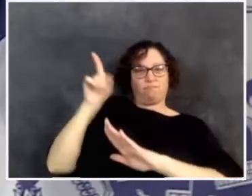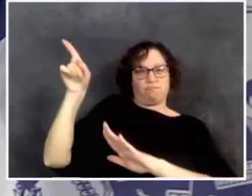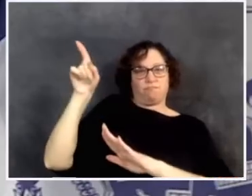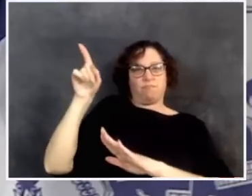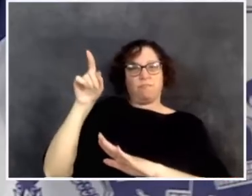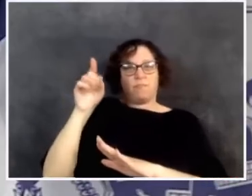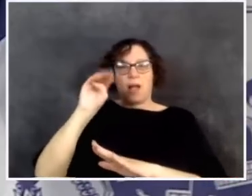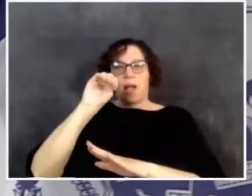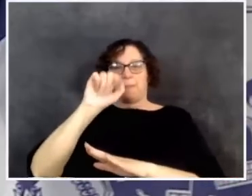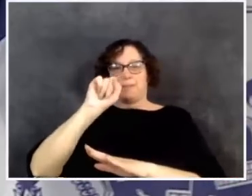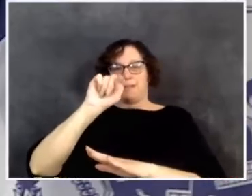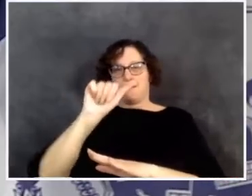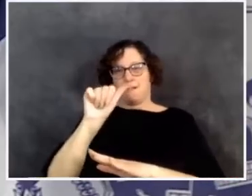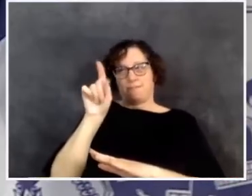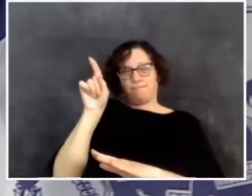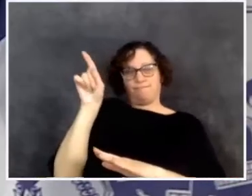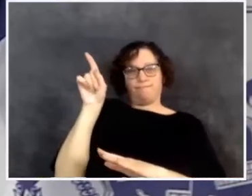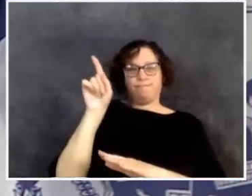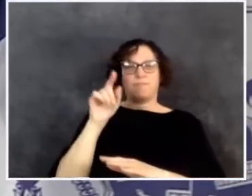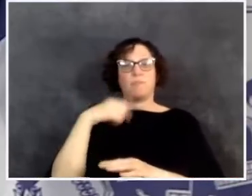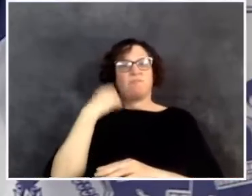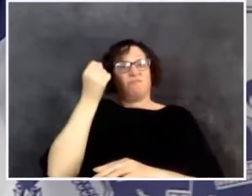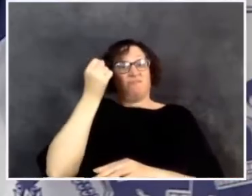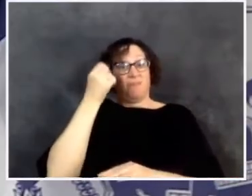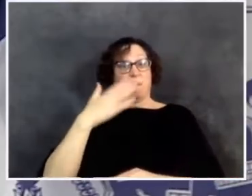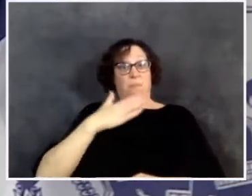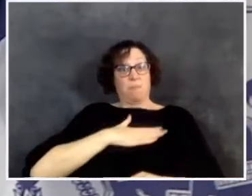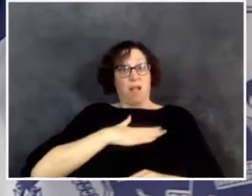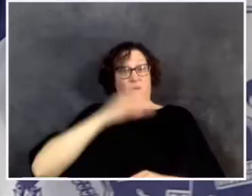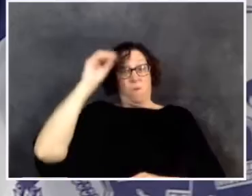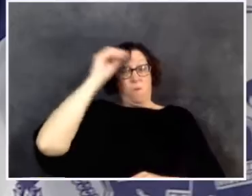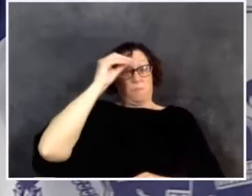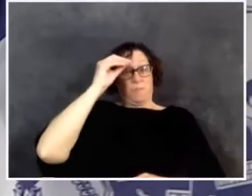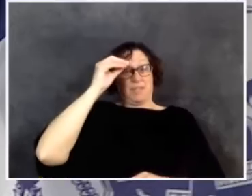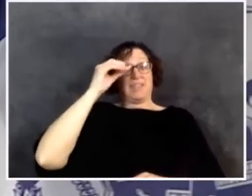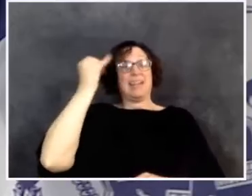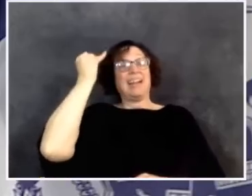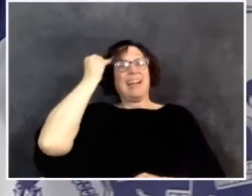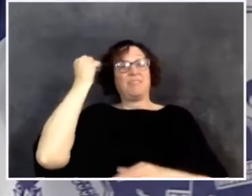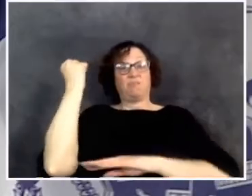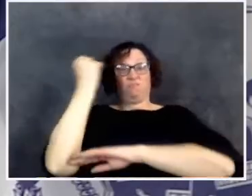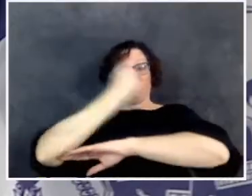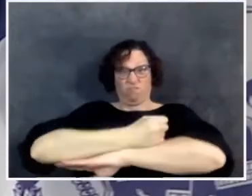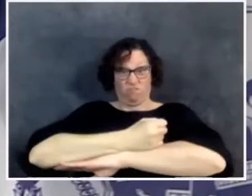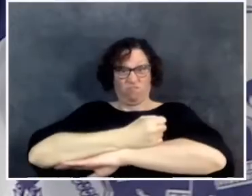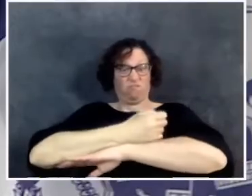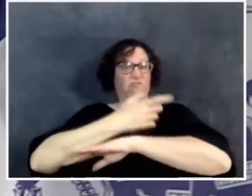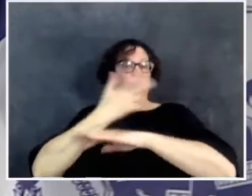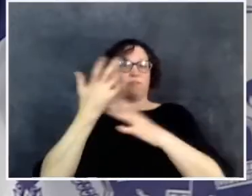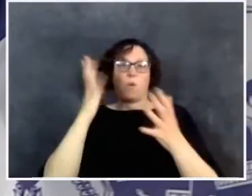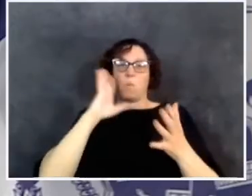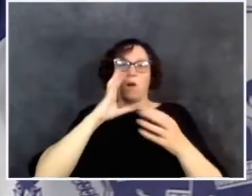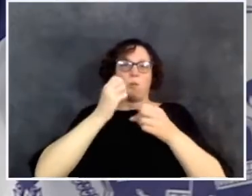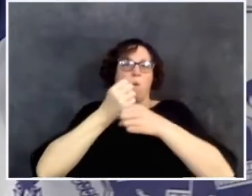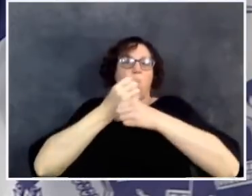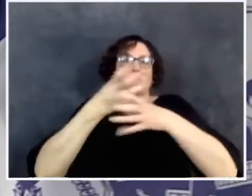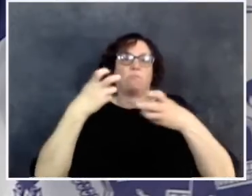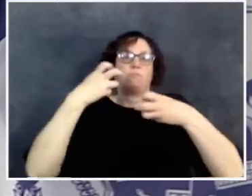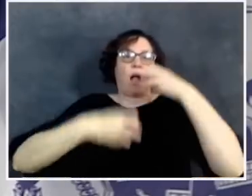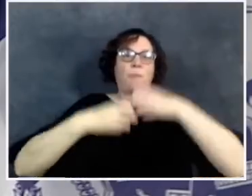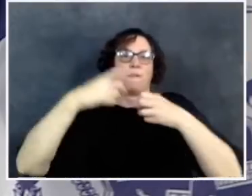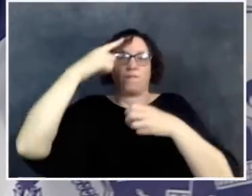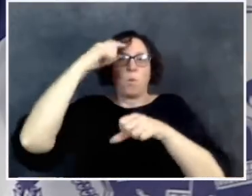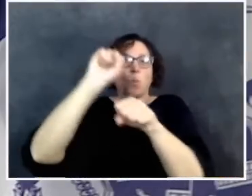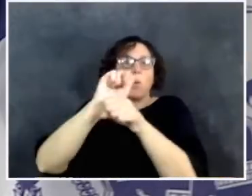our frontline healthcare workers, first responders, essential workers. I don't know a truly effective way they could get